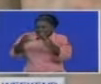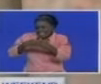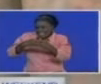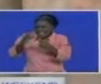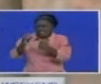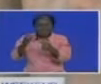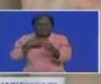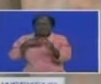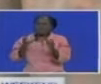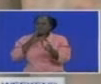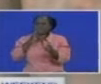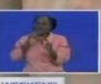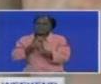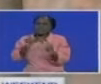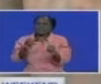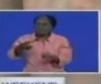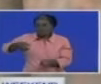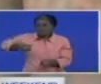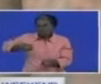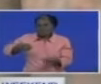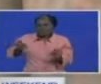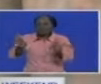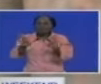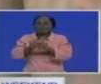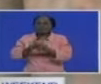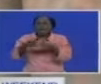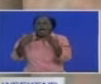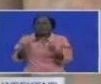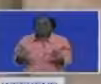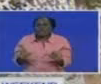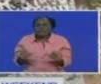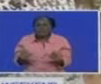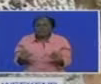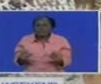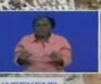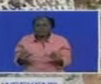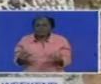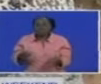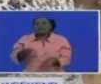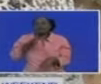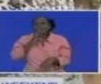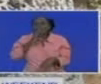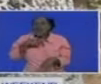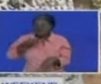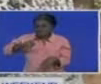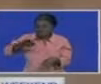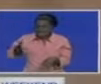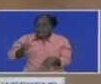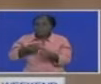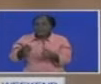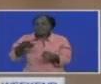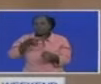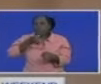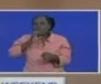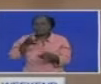Since then, running tap water has remained a pipe dream. Quite literally. Maji, kuna mifereji, lakini maji haifiki. The